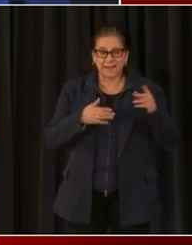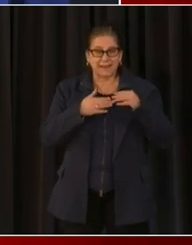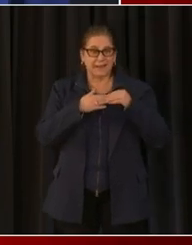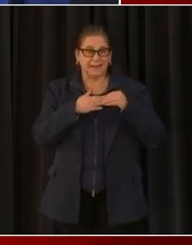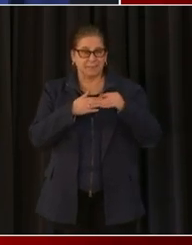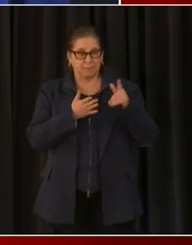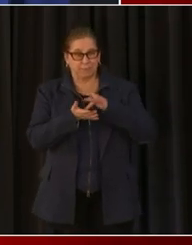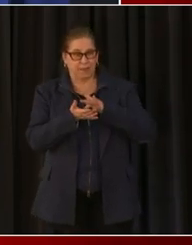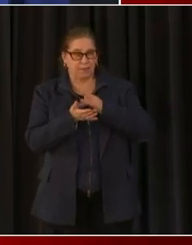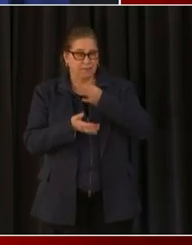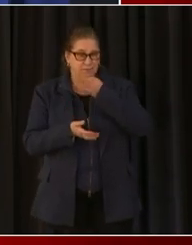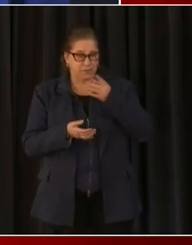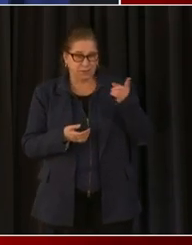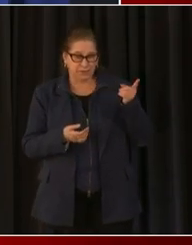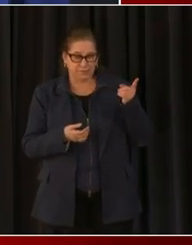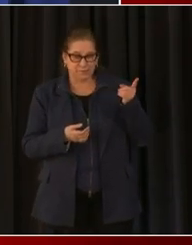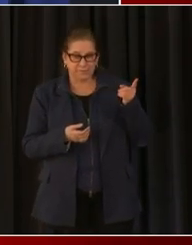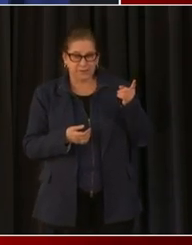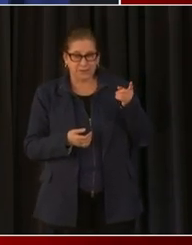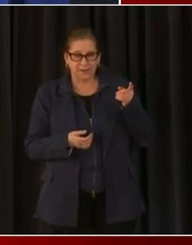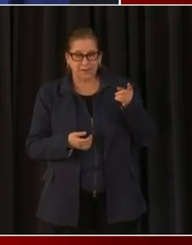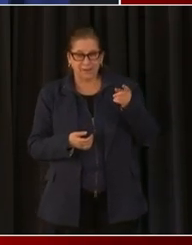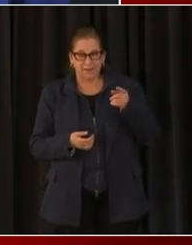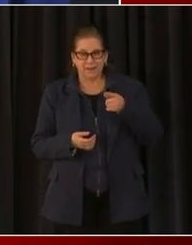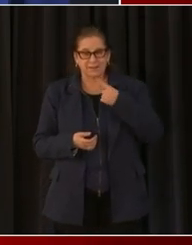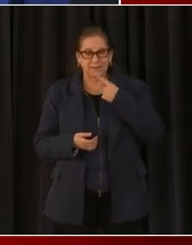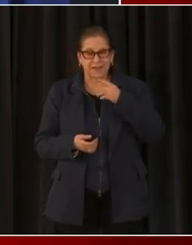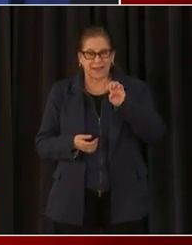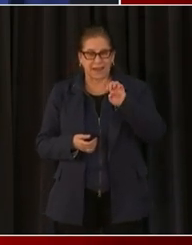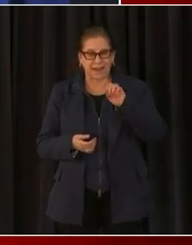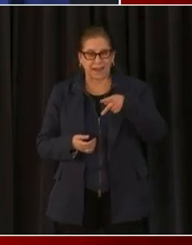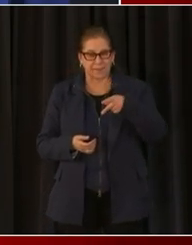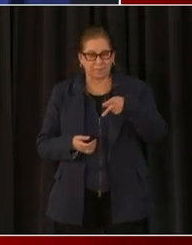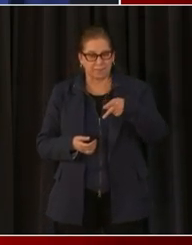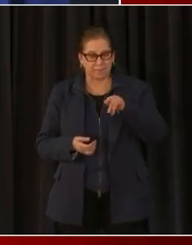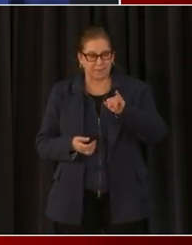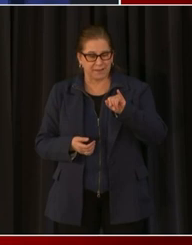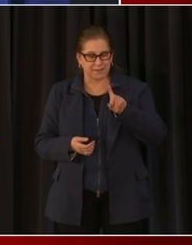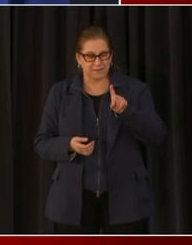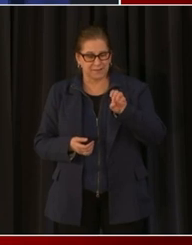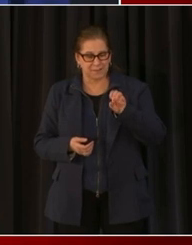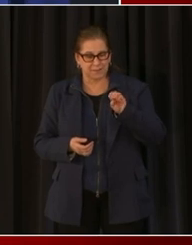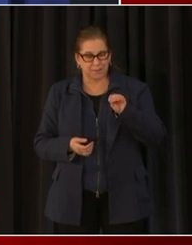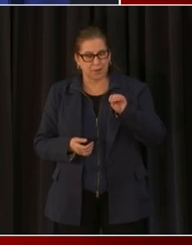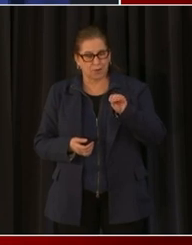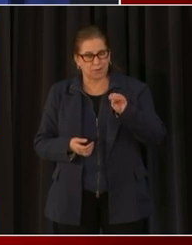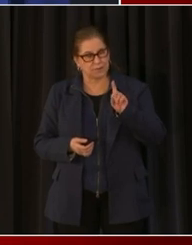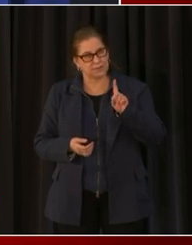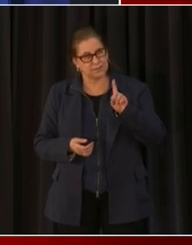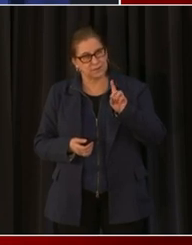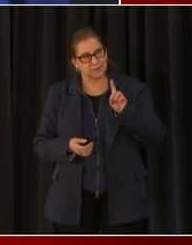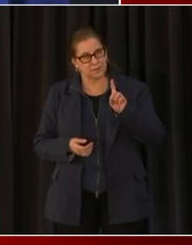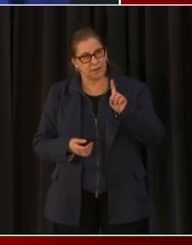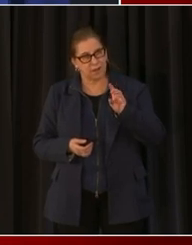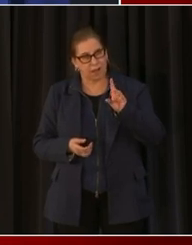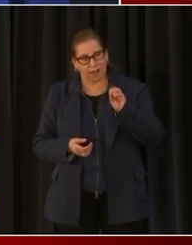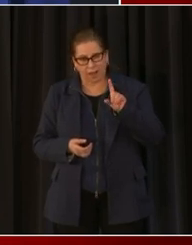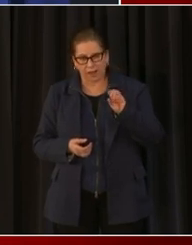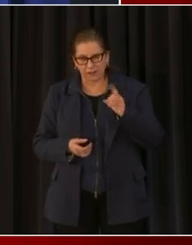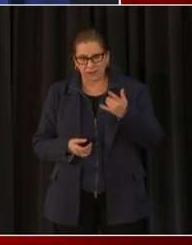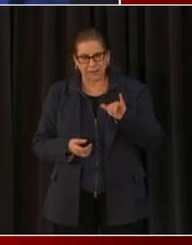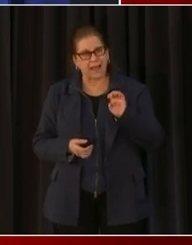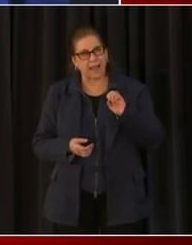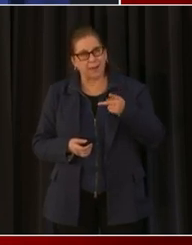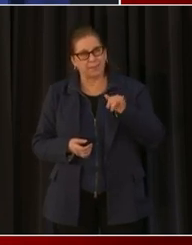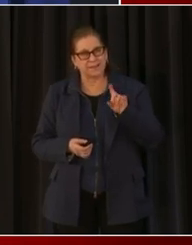medical epidemiologists at DC Health review that data specifically and talk about what's called a type 2